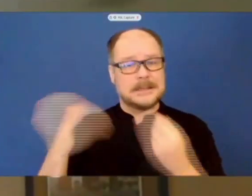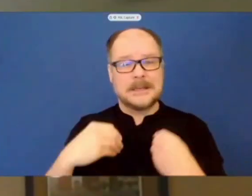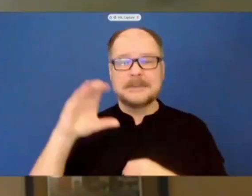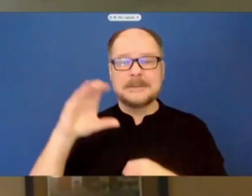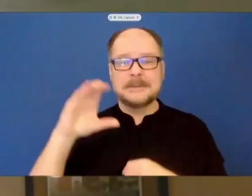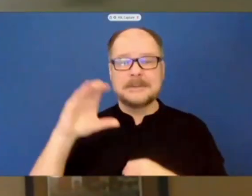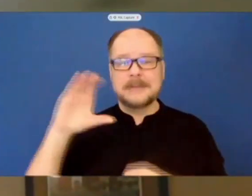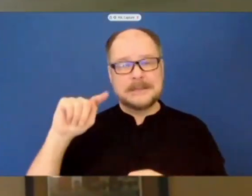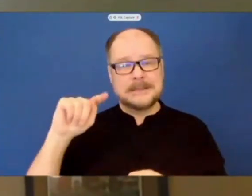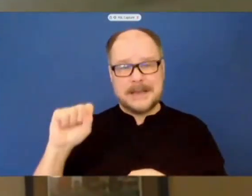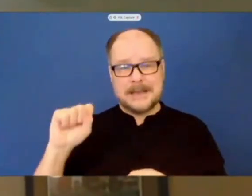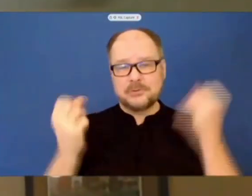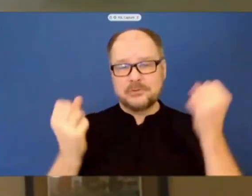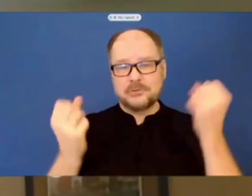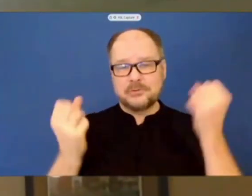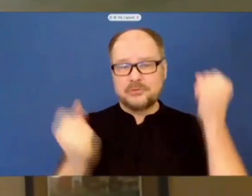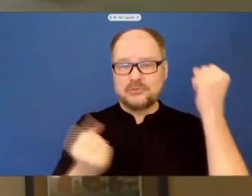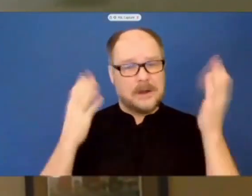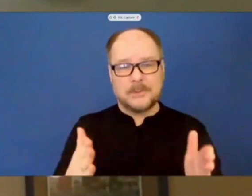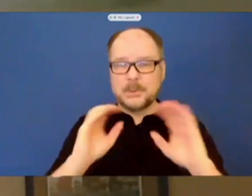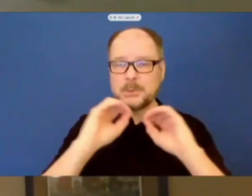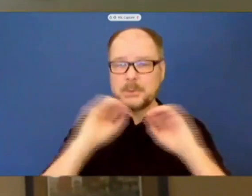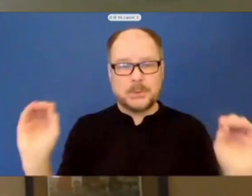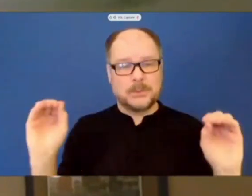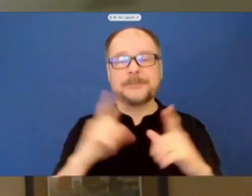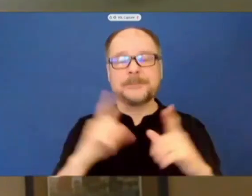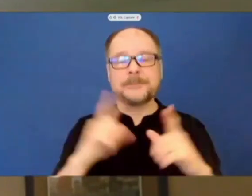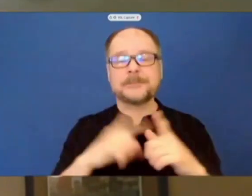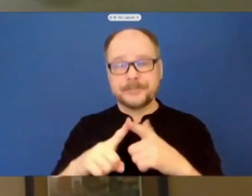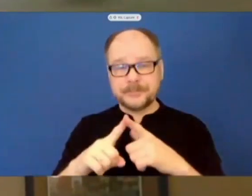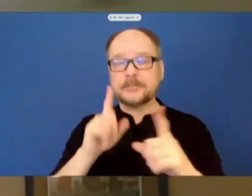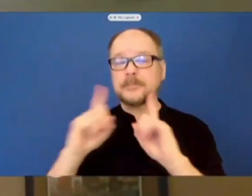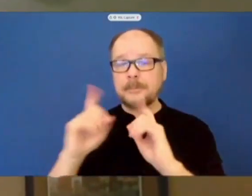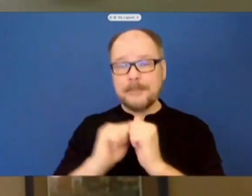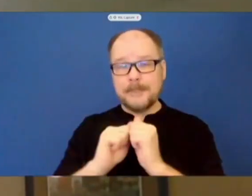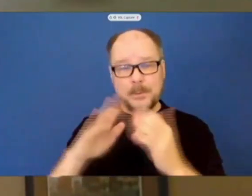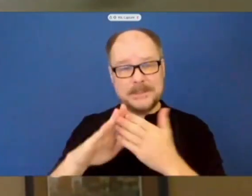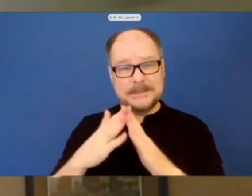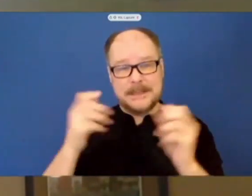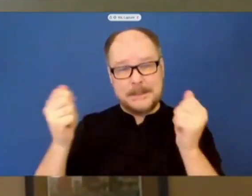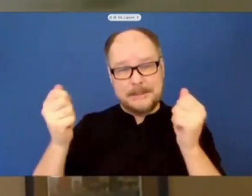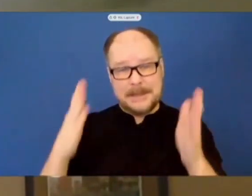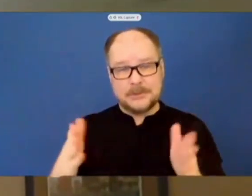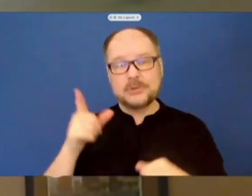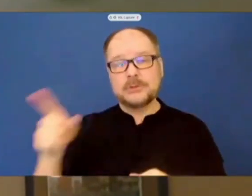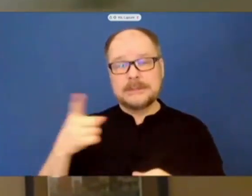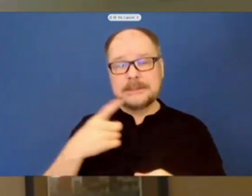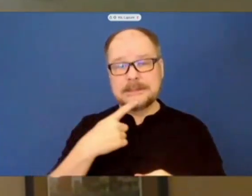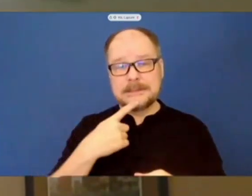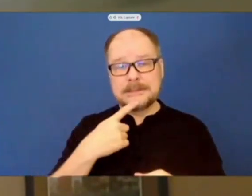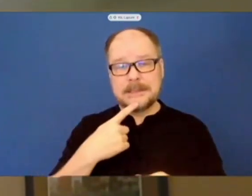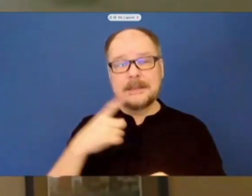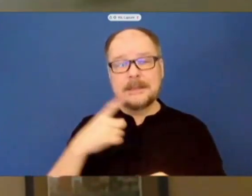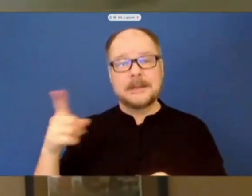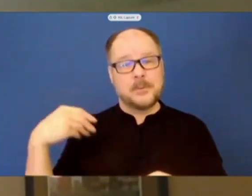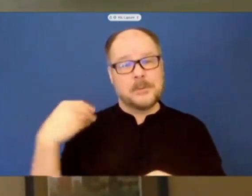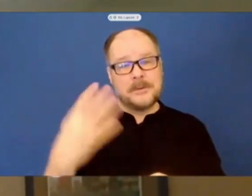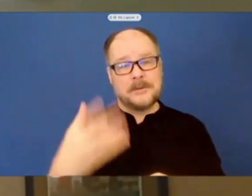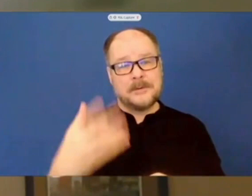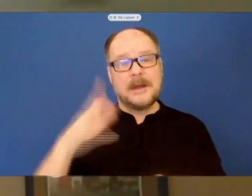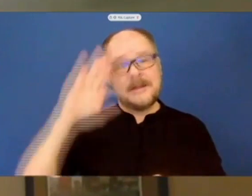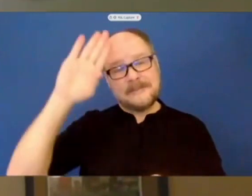with those. And then after conversations with the city manager, he indicated that they would provide firefighters